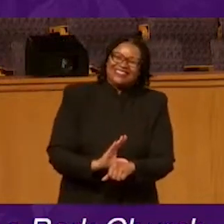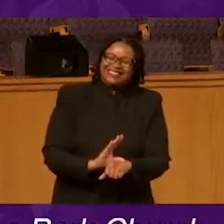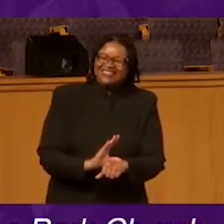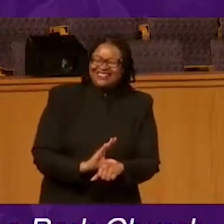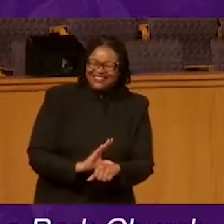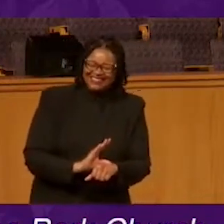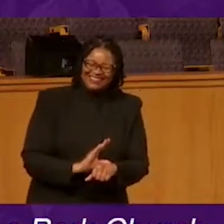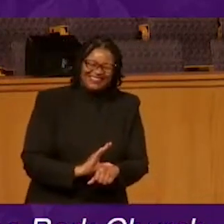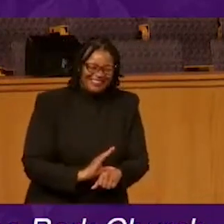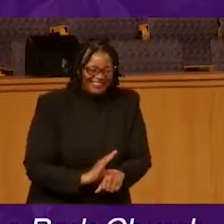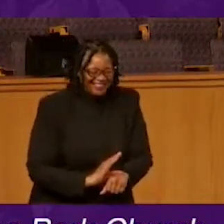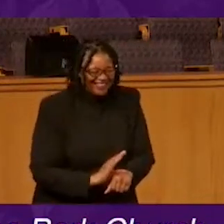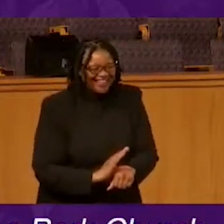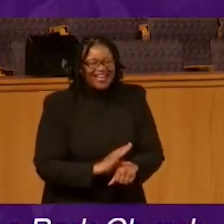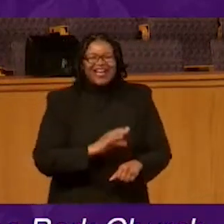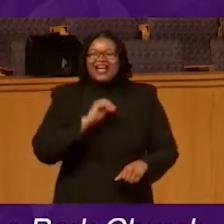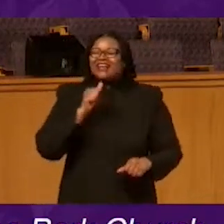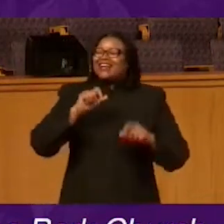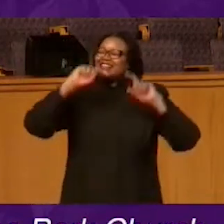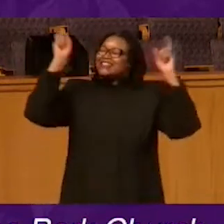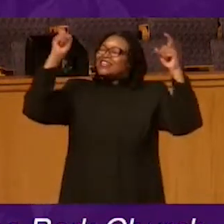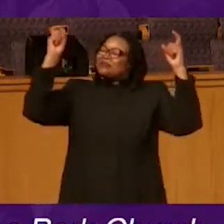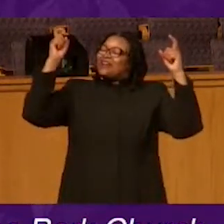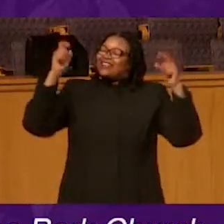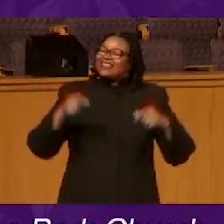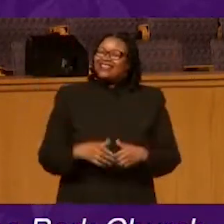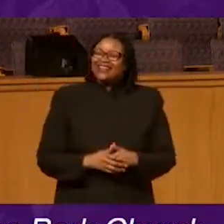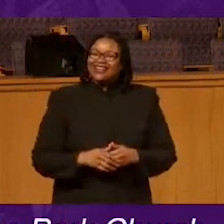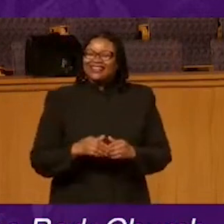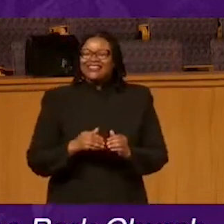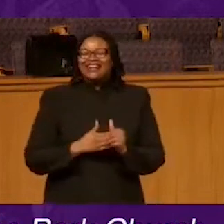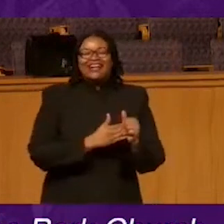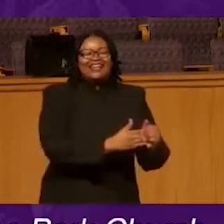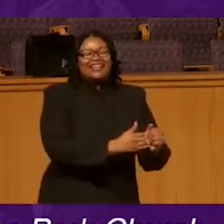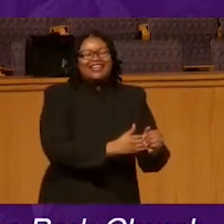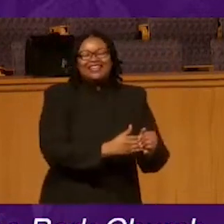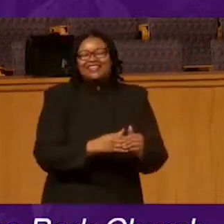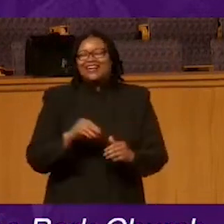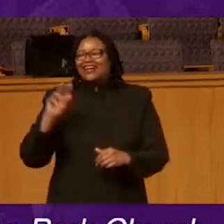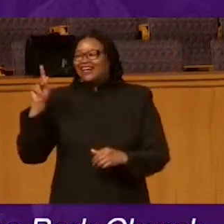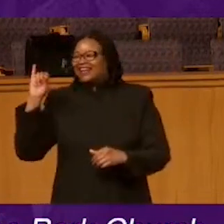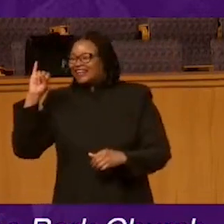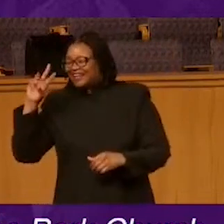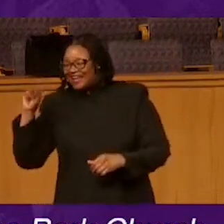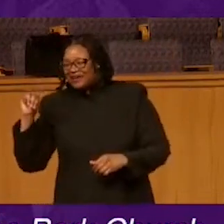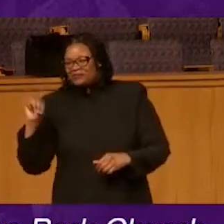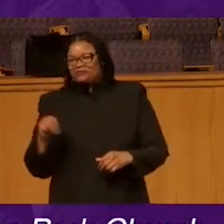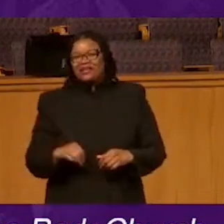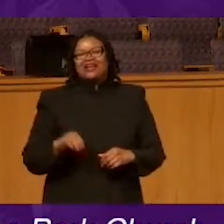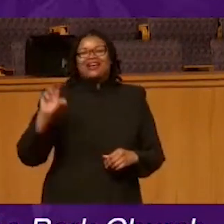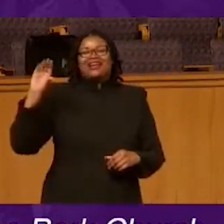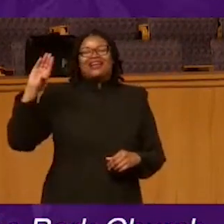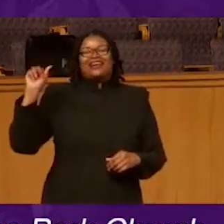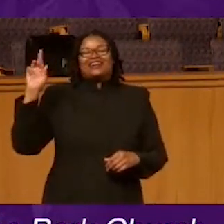And rather than us celebrating Lady Kim being with us, Lady Kim and Carson